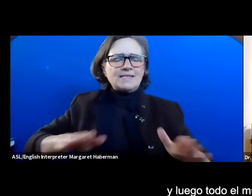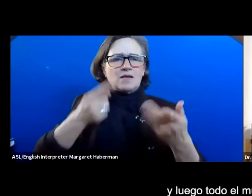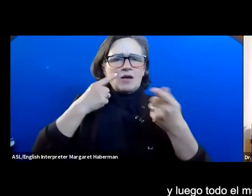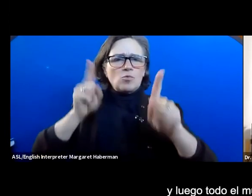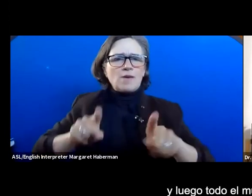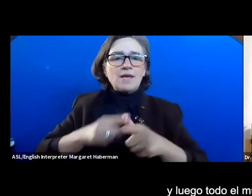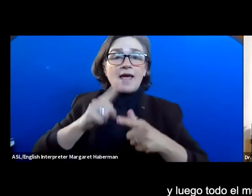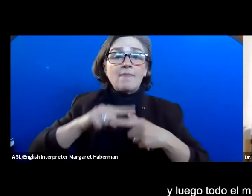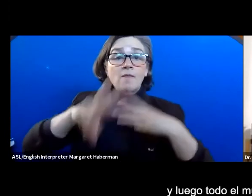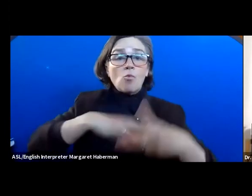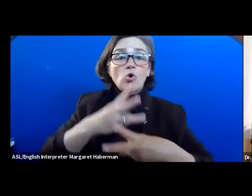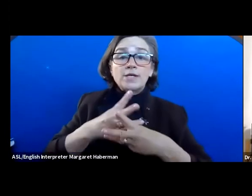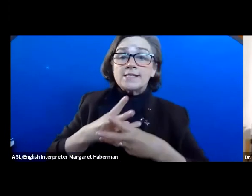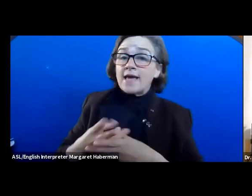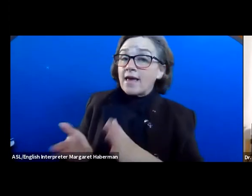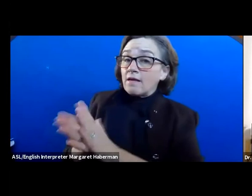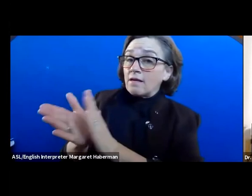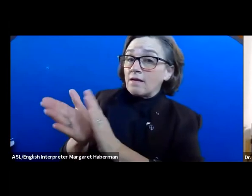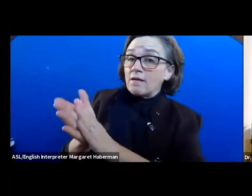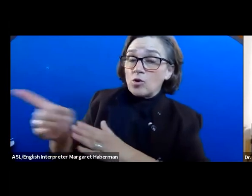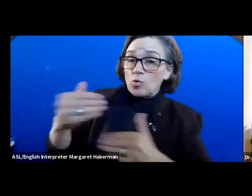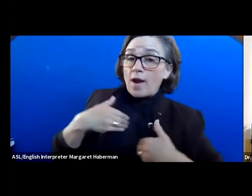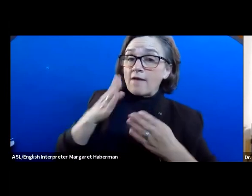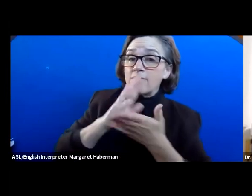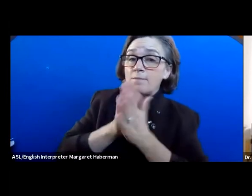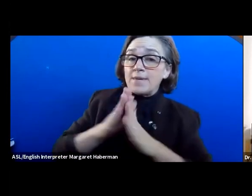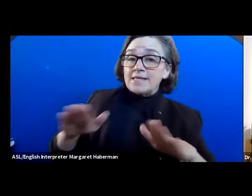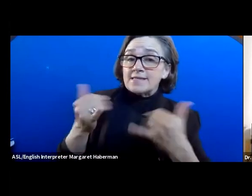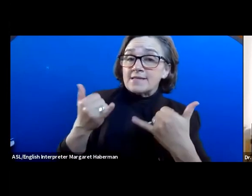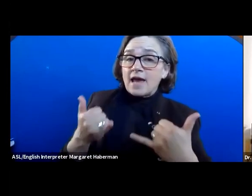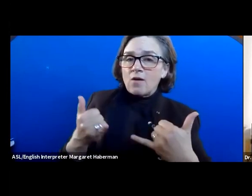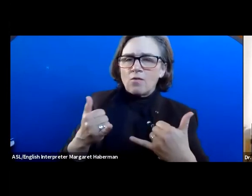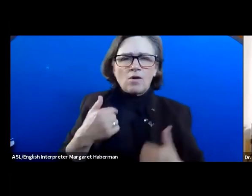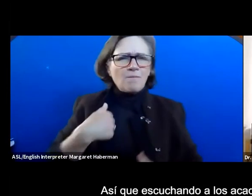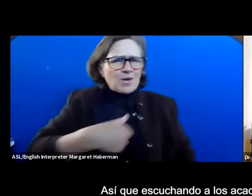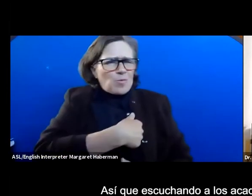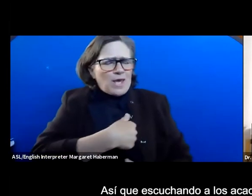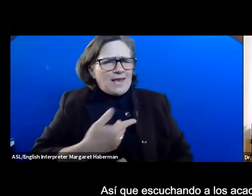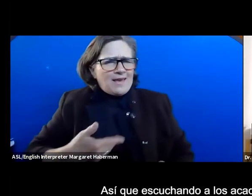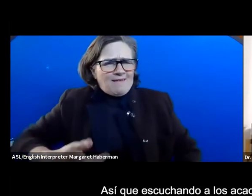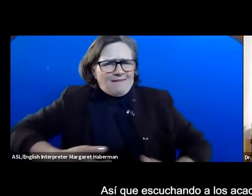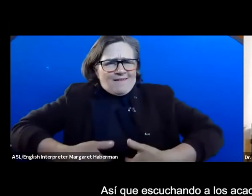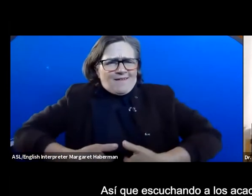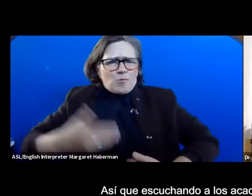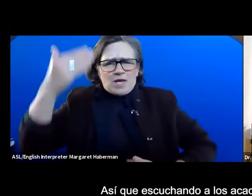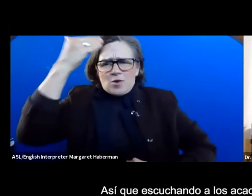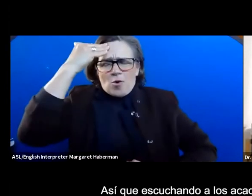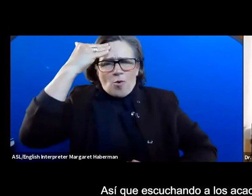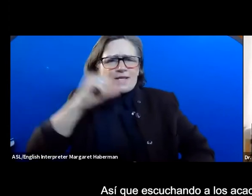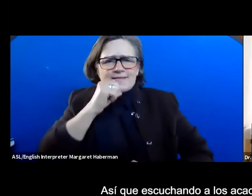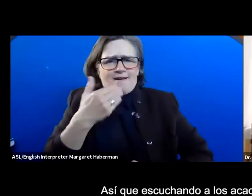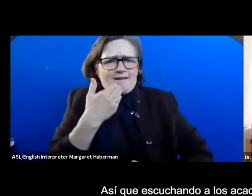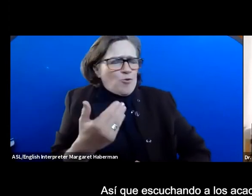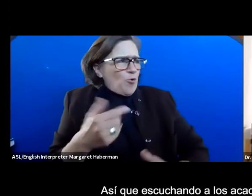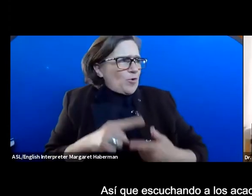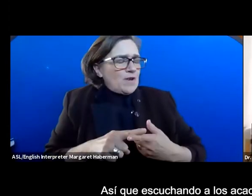for you, you have peace now. But it's not good, like we know it's not good. So hearing indigenous and